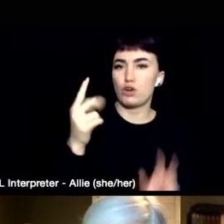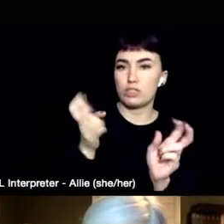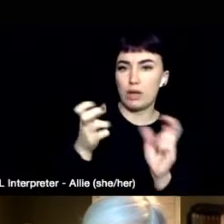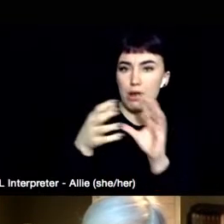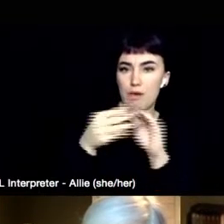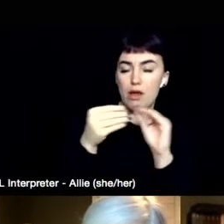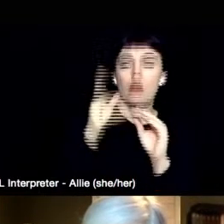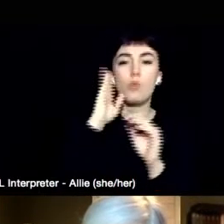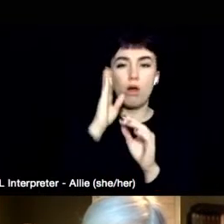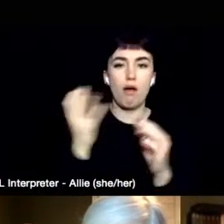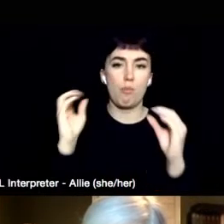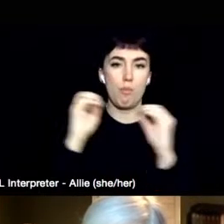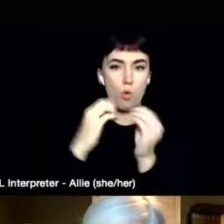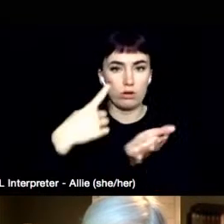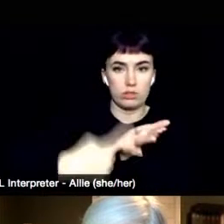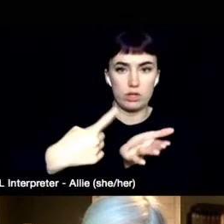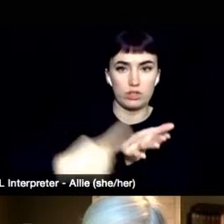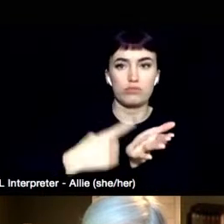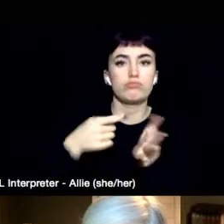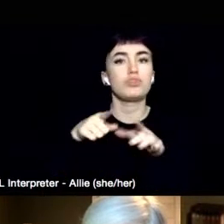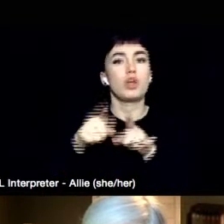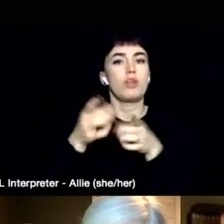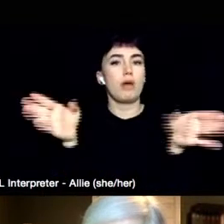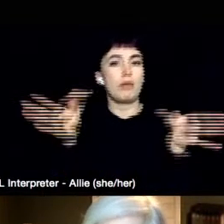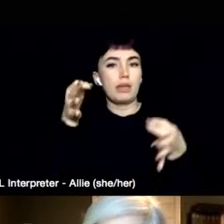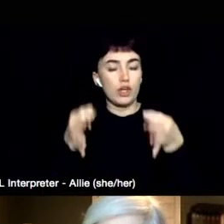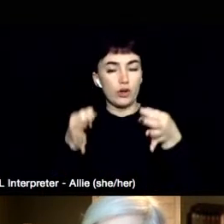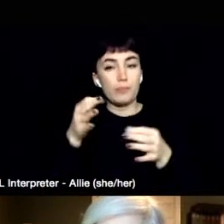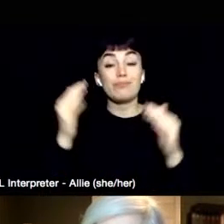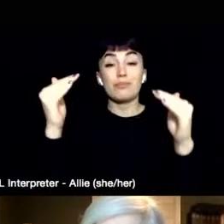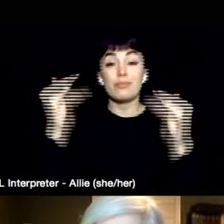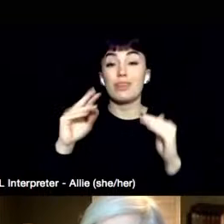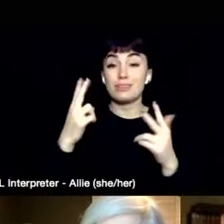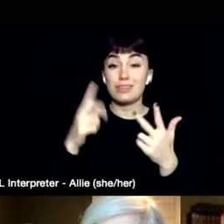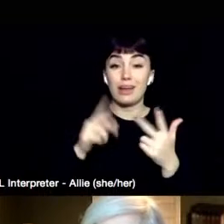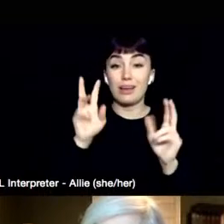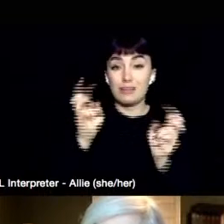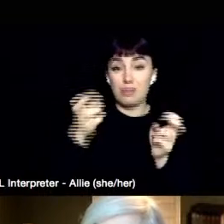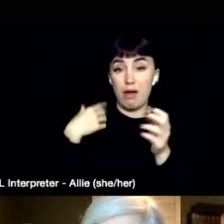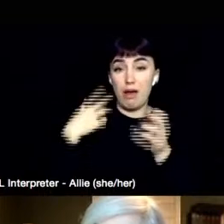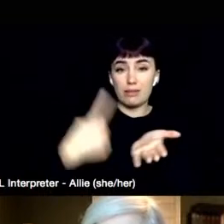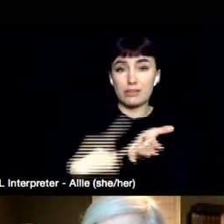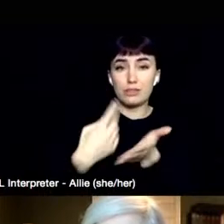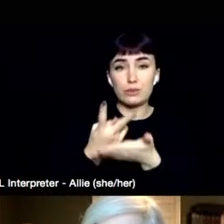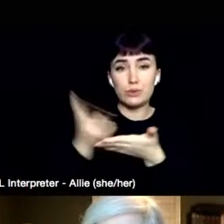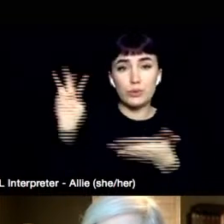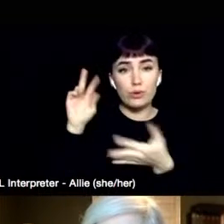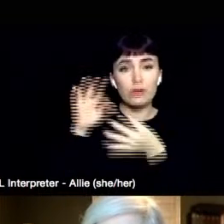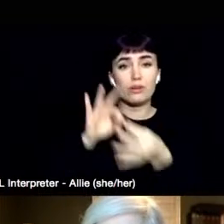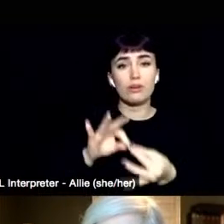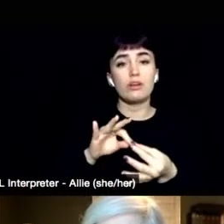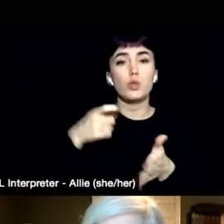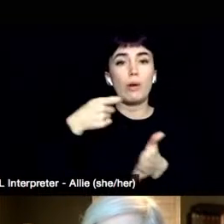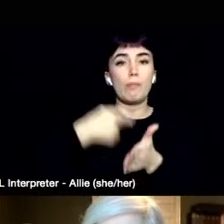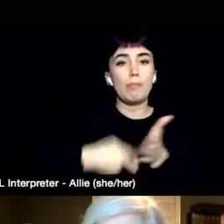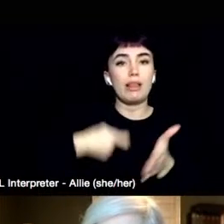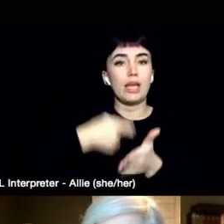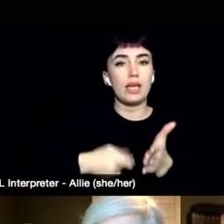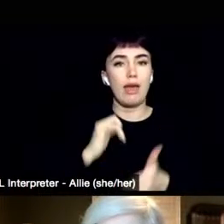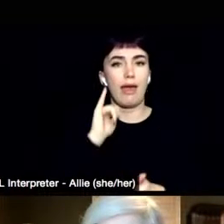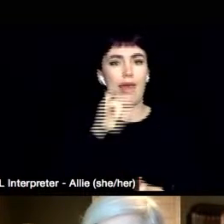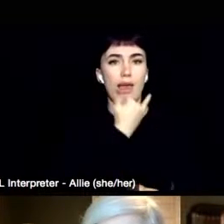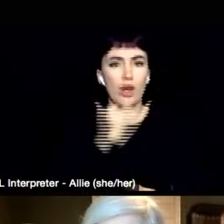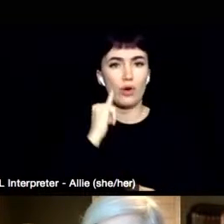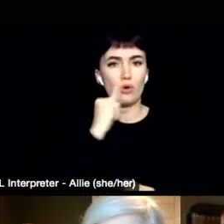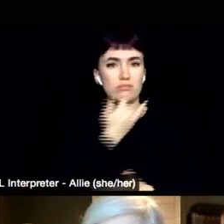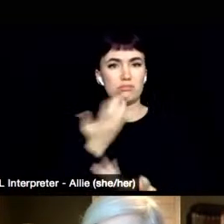more to follow on that at the public hearing. The second matter I discussed 2 weeks ago relates to billing errors that were made